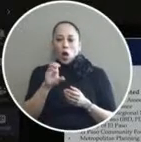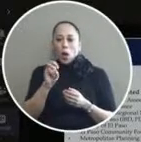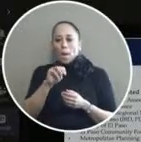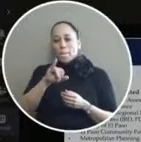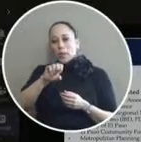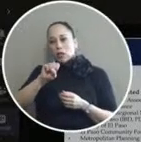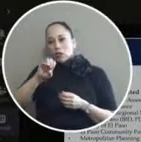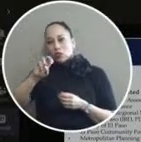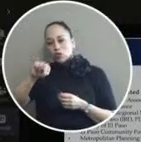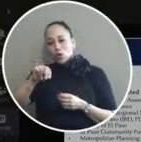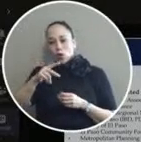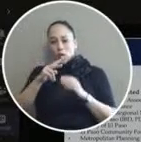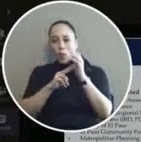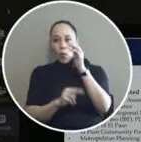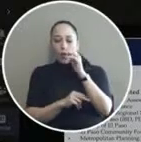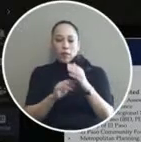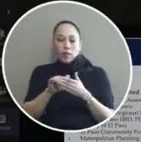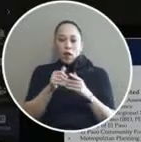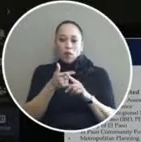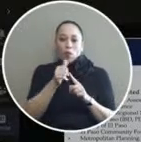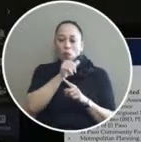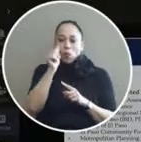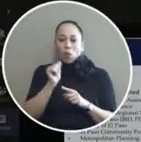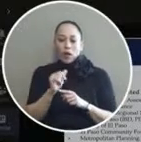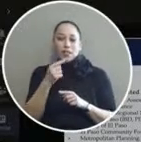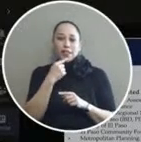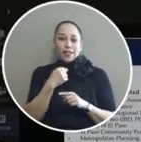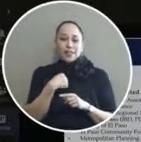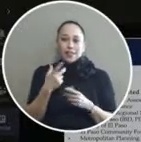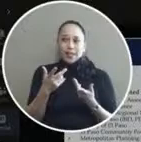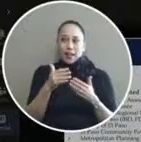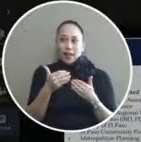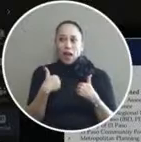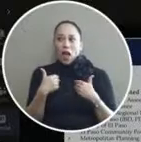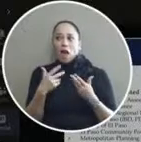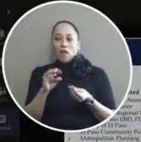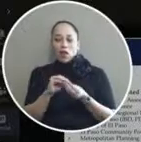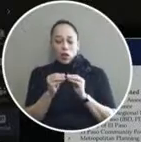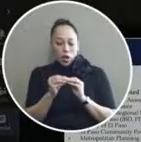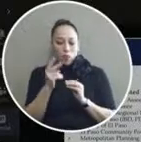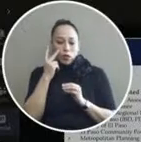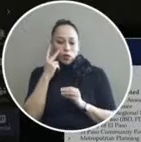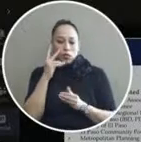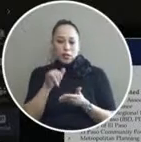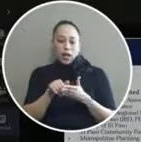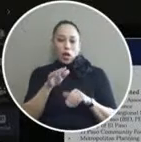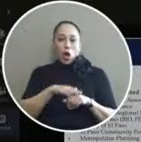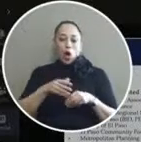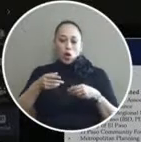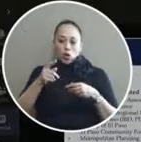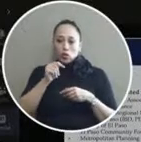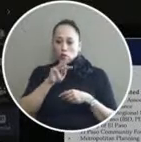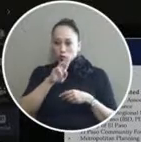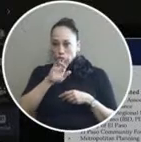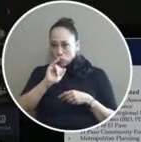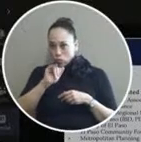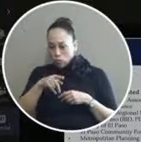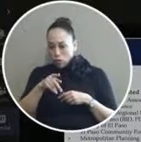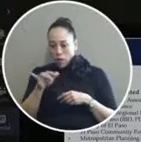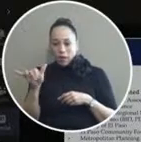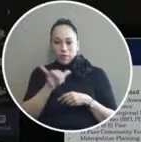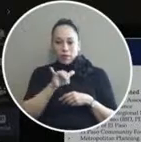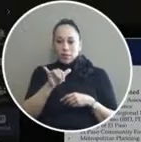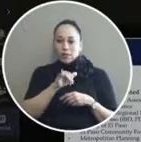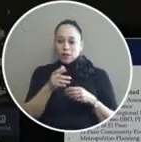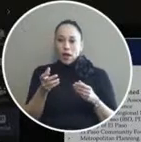our counterpart in Juarez, and they tell us that they are seeing similar numbers to what we're seeing on the southbound trips. They're seeing the same decline